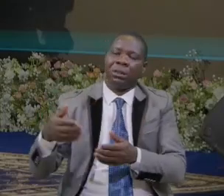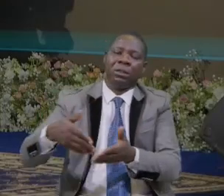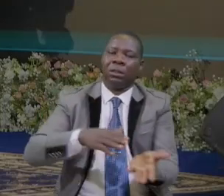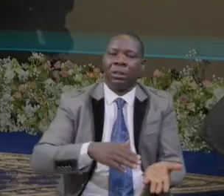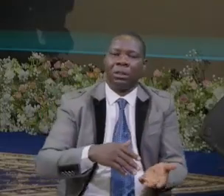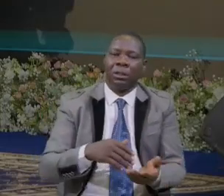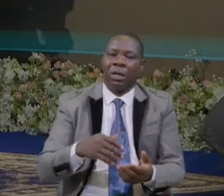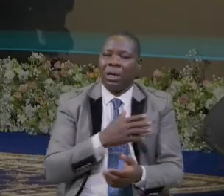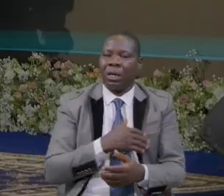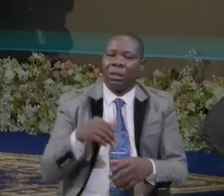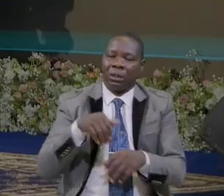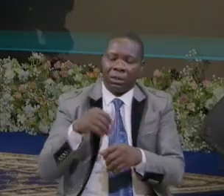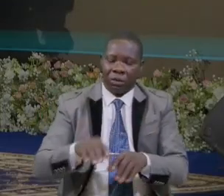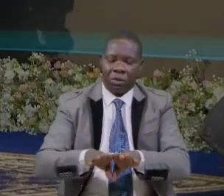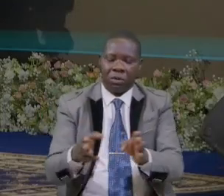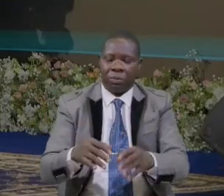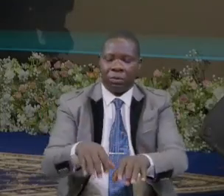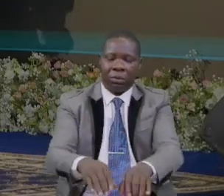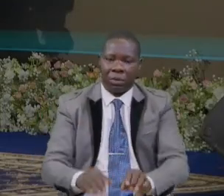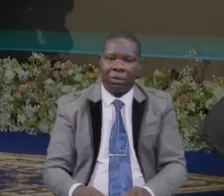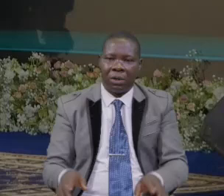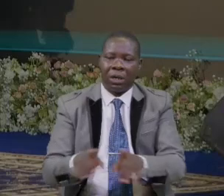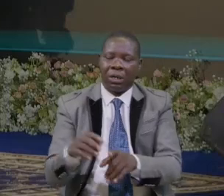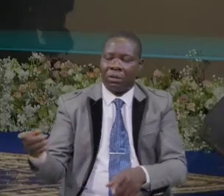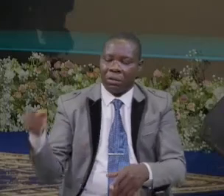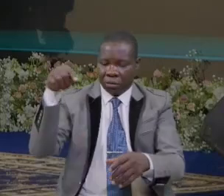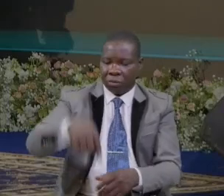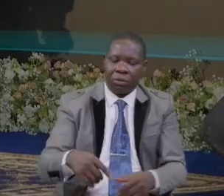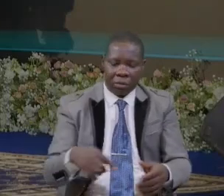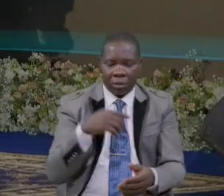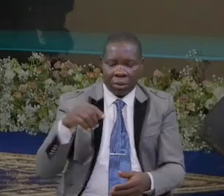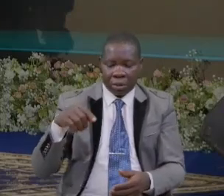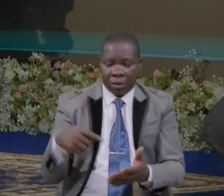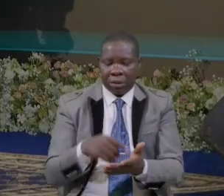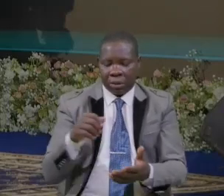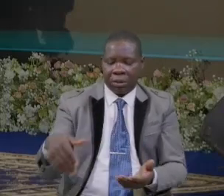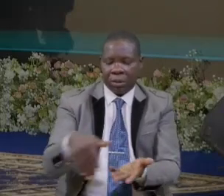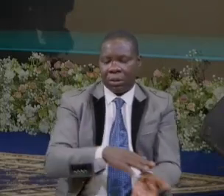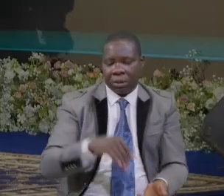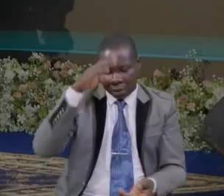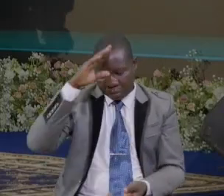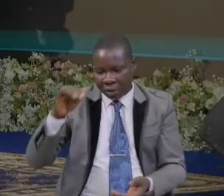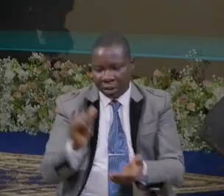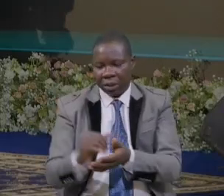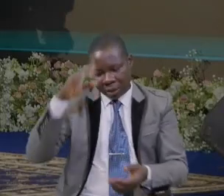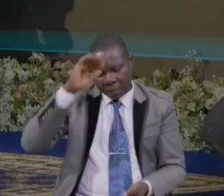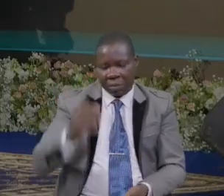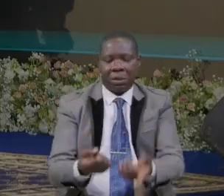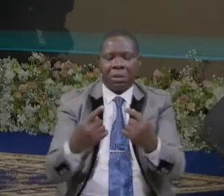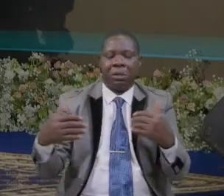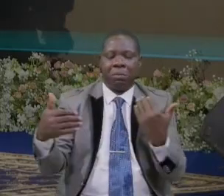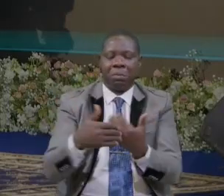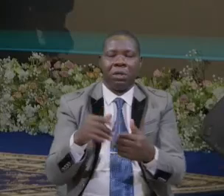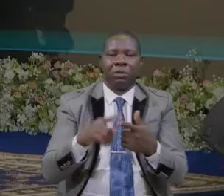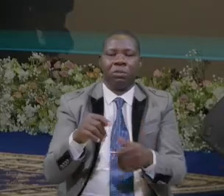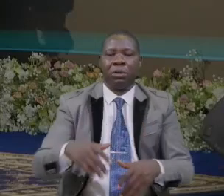he dropped this dead man, that man came back to life. You didn't say amen to that